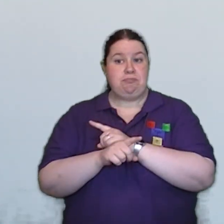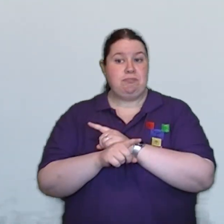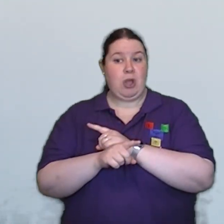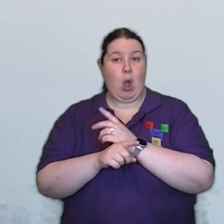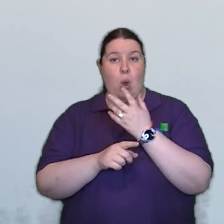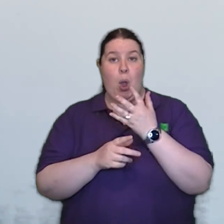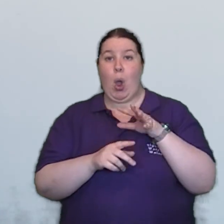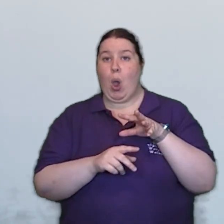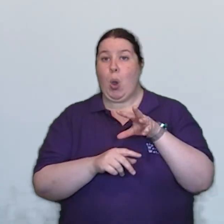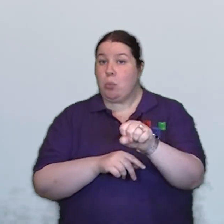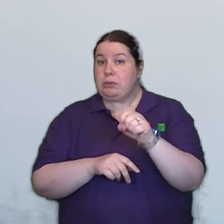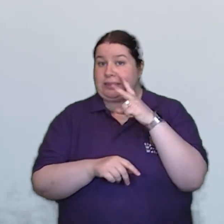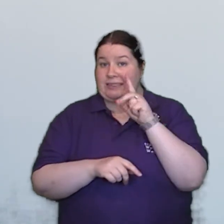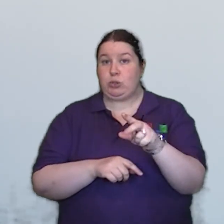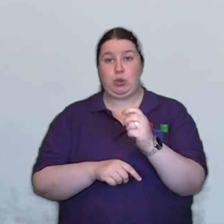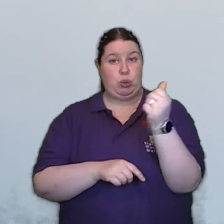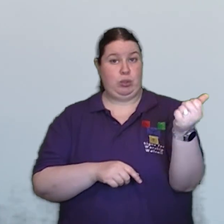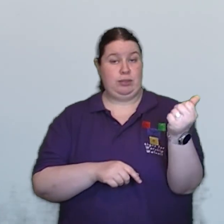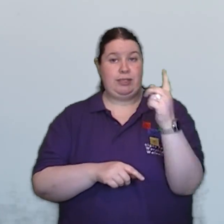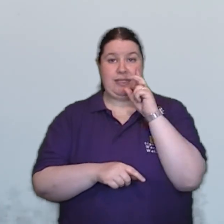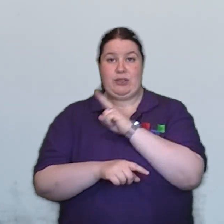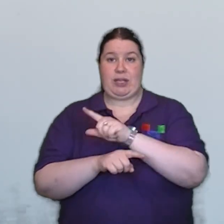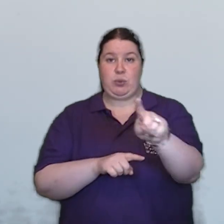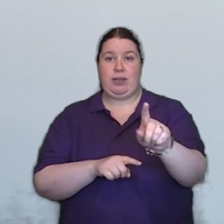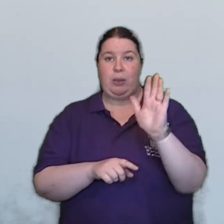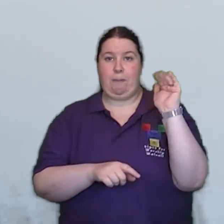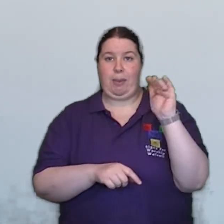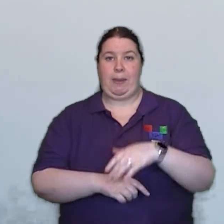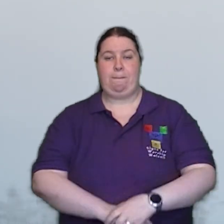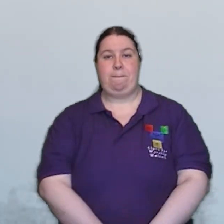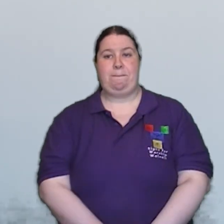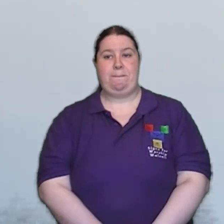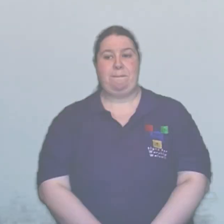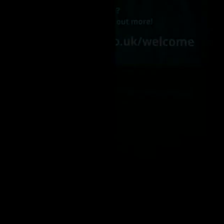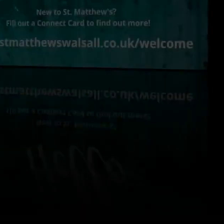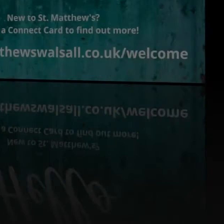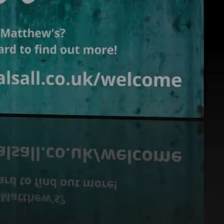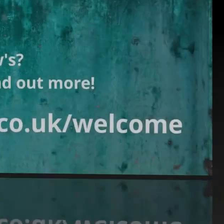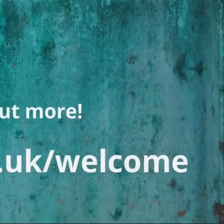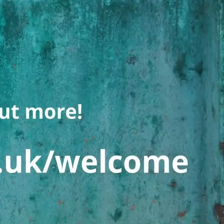see you again before too long. See you next week. Bye for now.